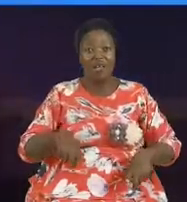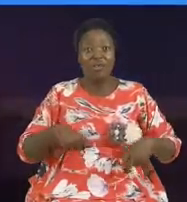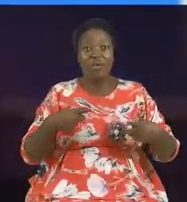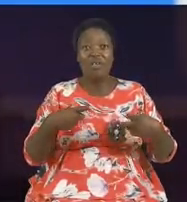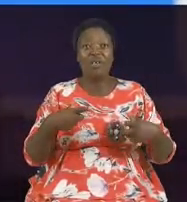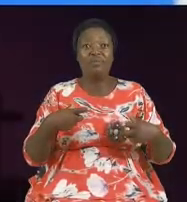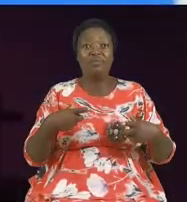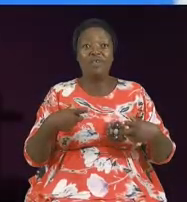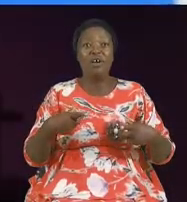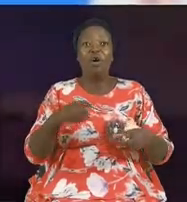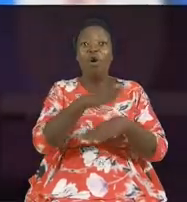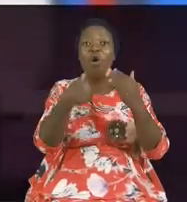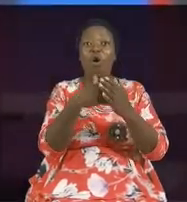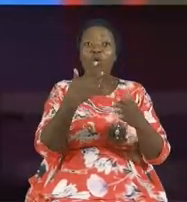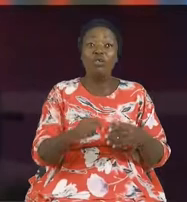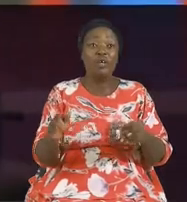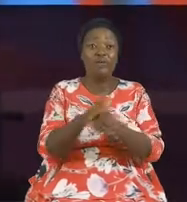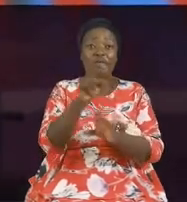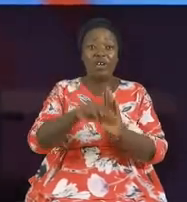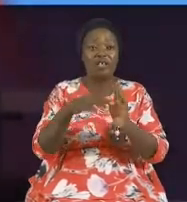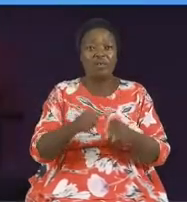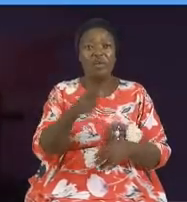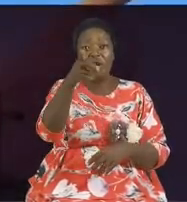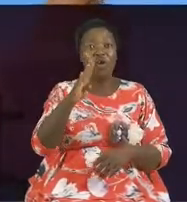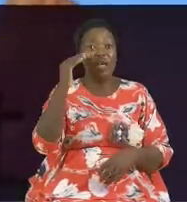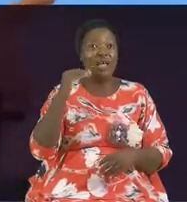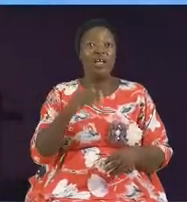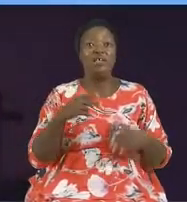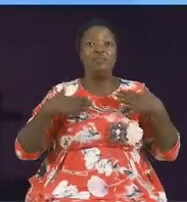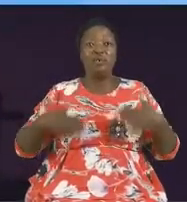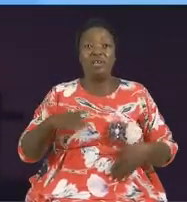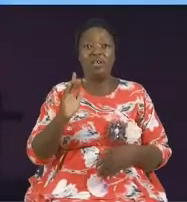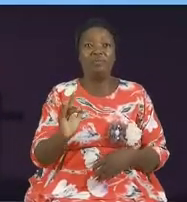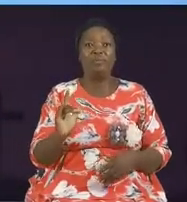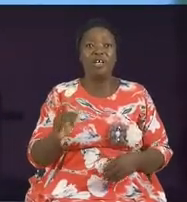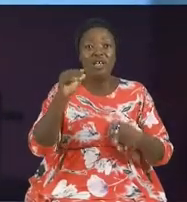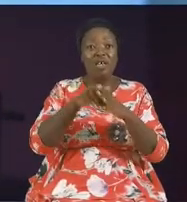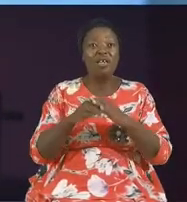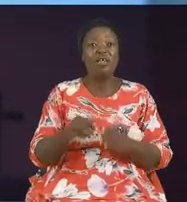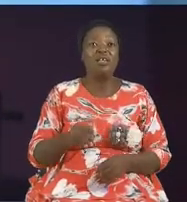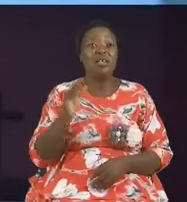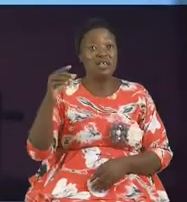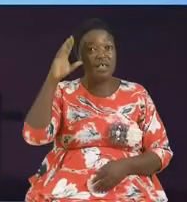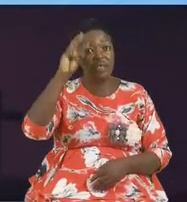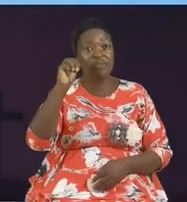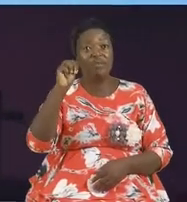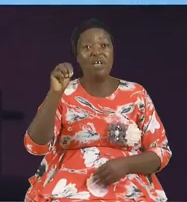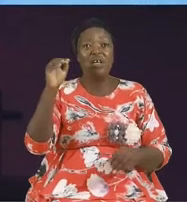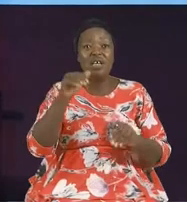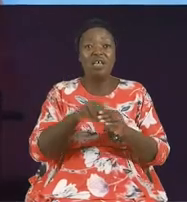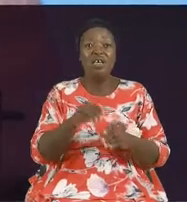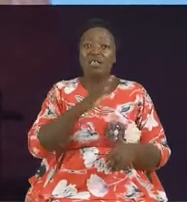9. For him dwelleth all the fullness of the Godhead